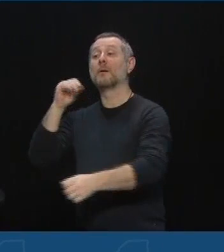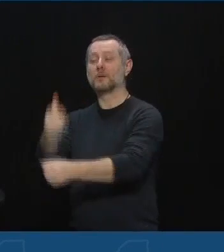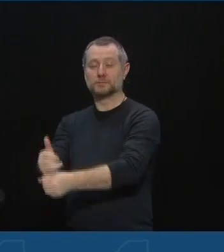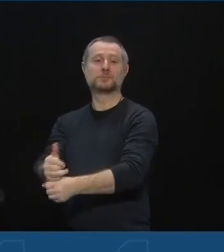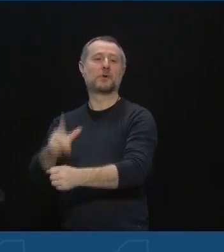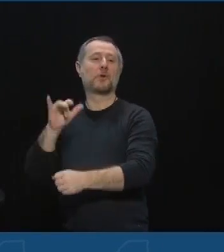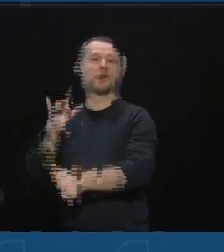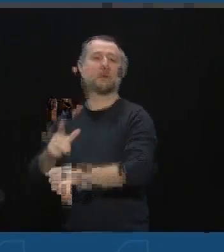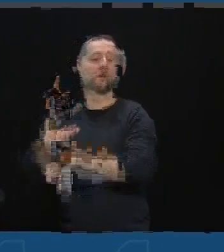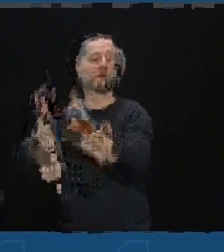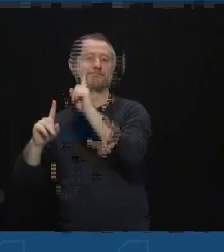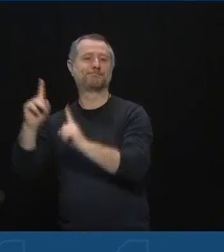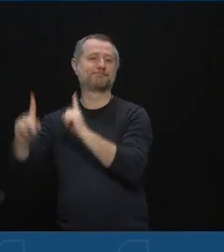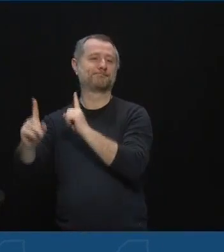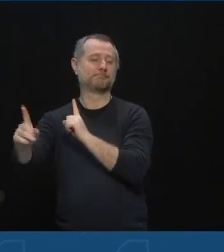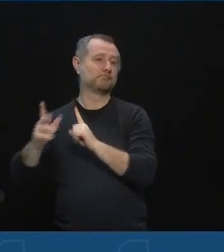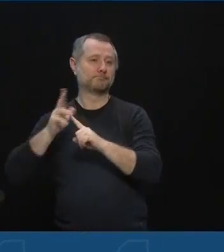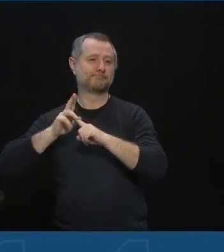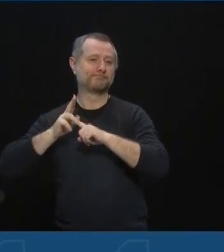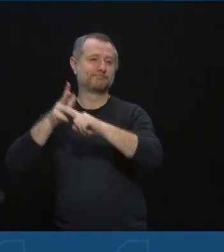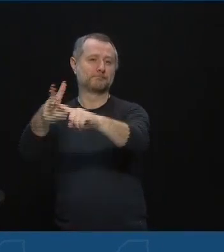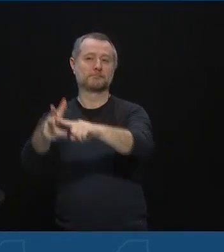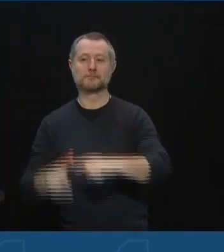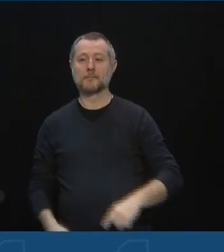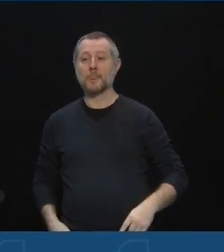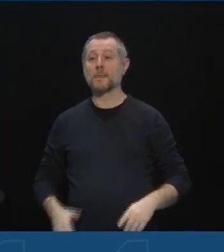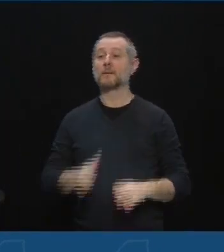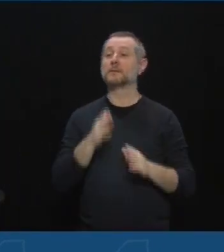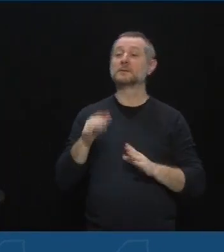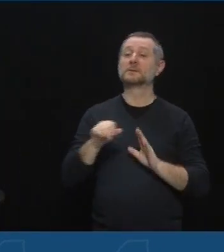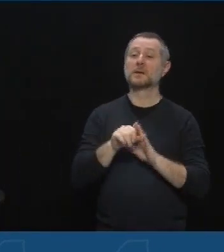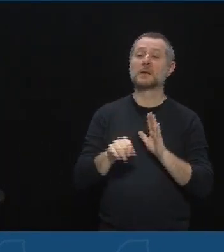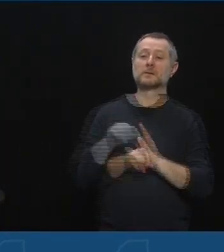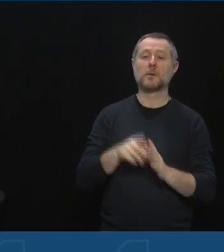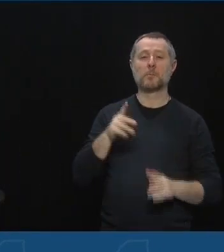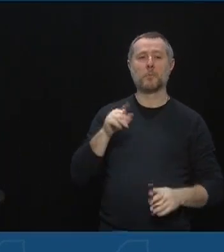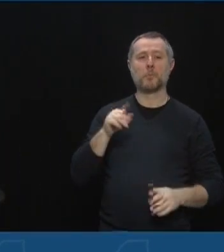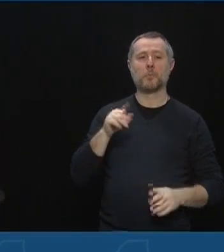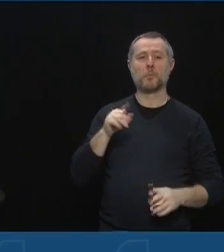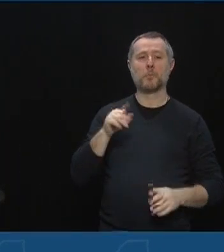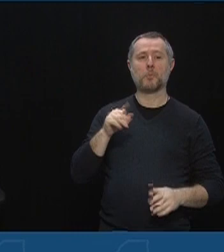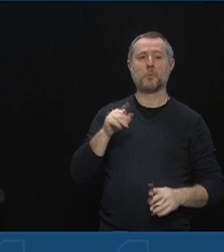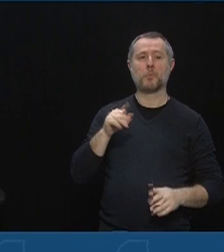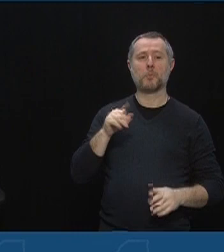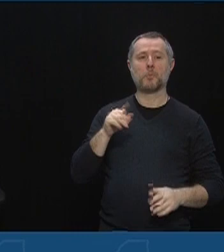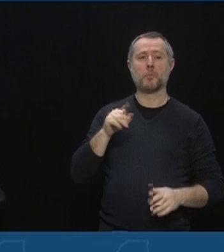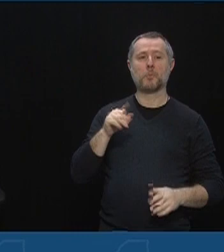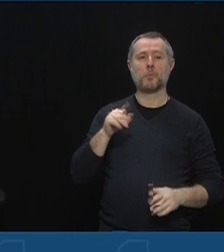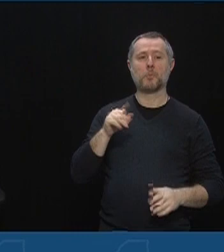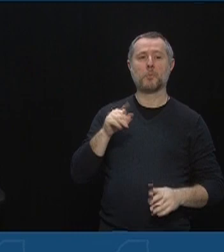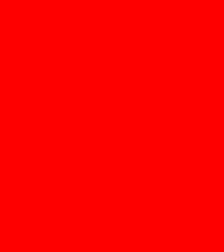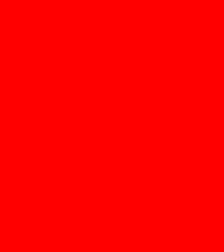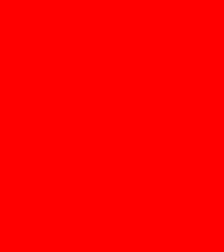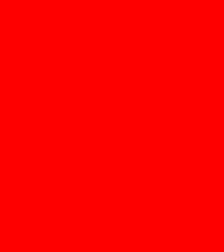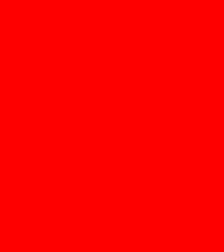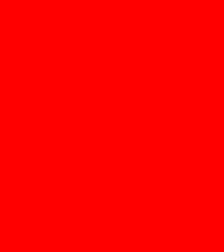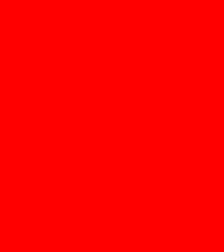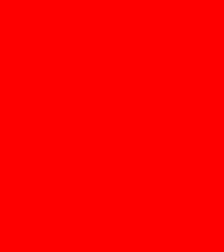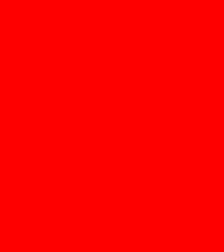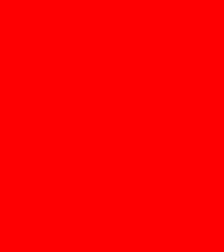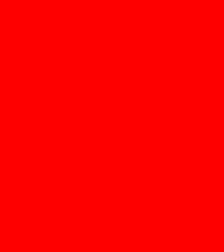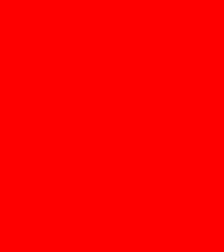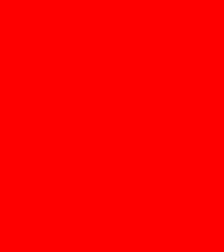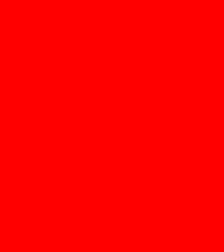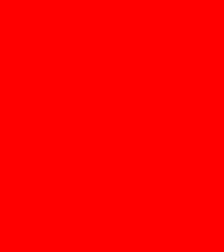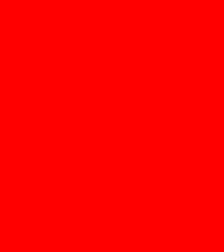that as well. And also, our state parks. I love our state parks. I've been camping in everywhere from Allegheny to